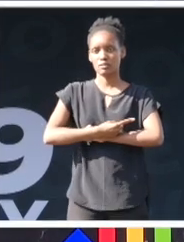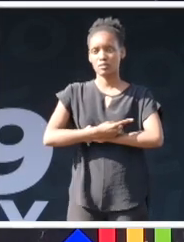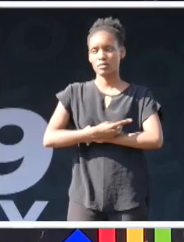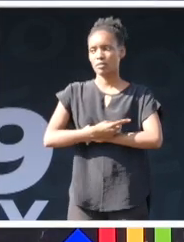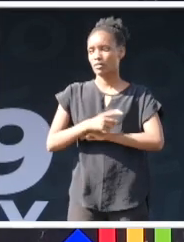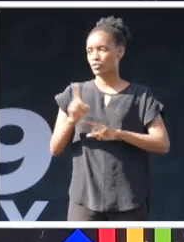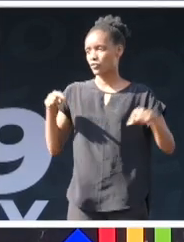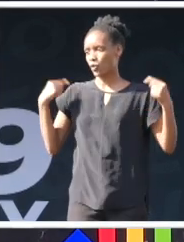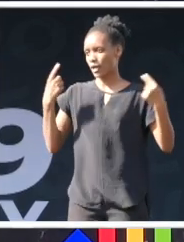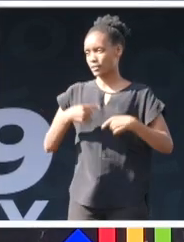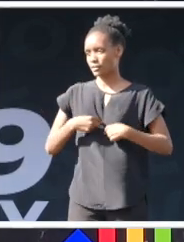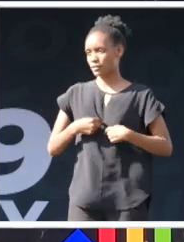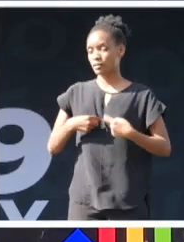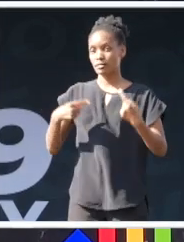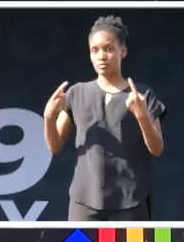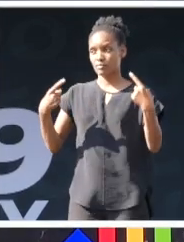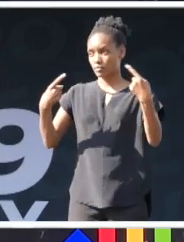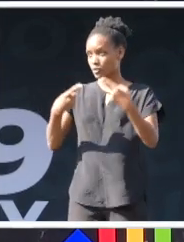Because of you,